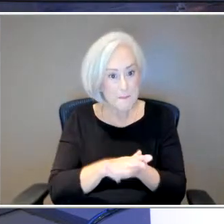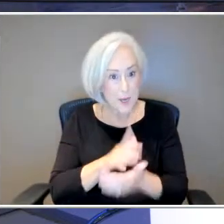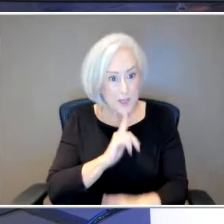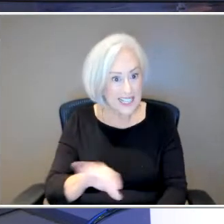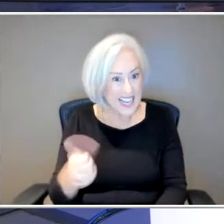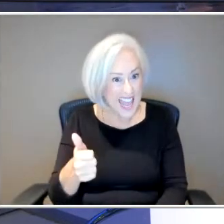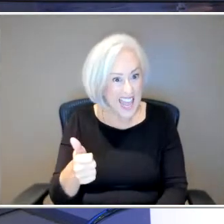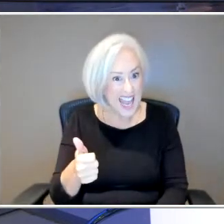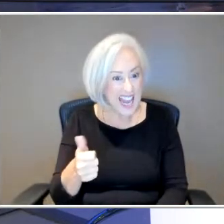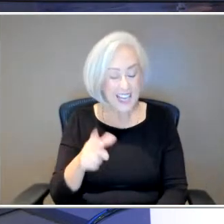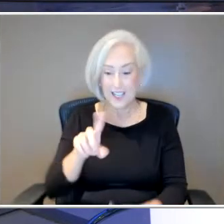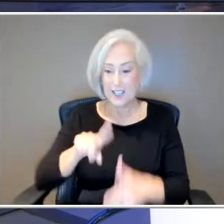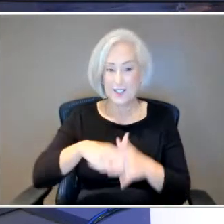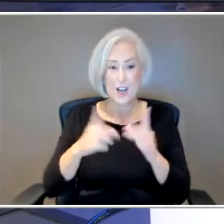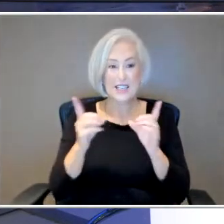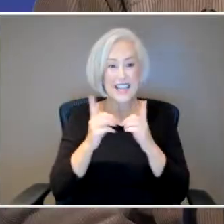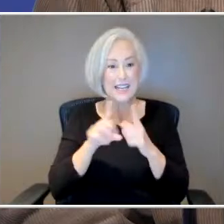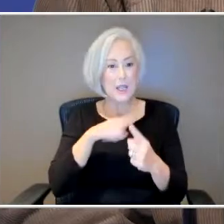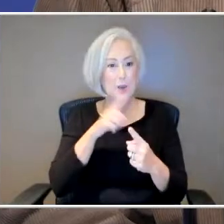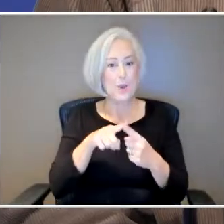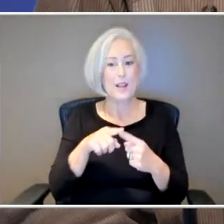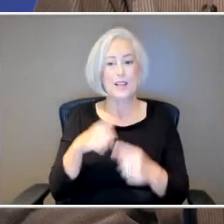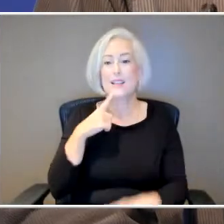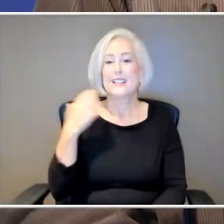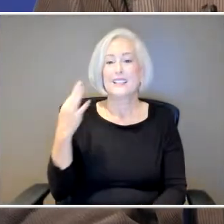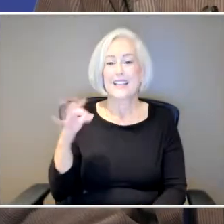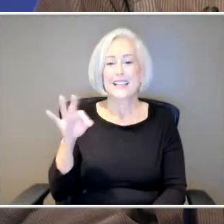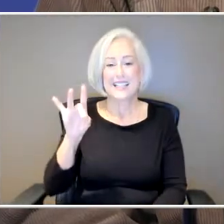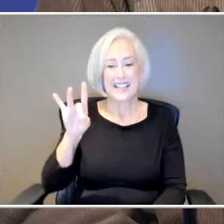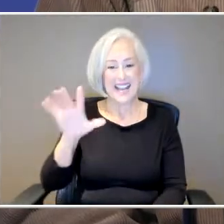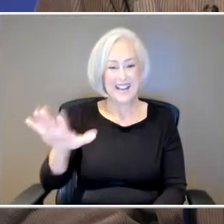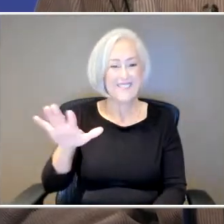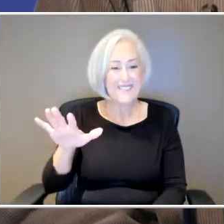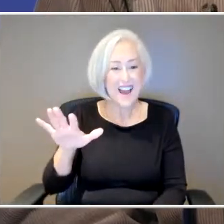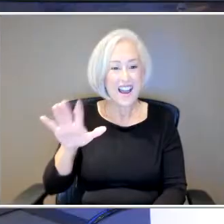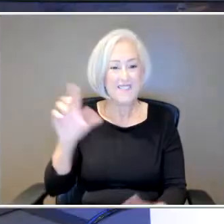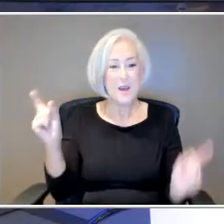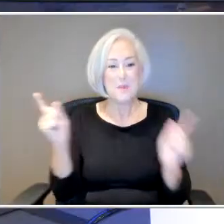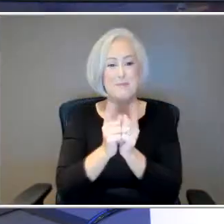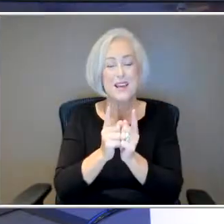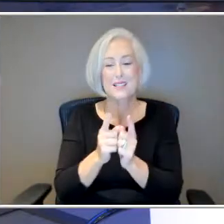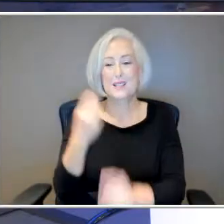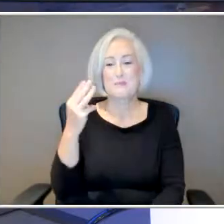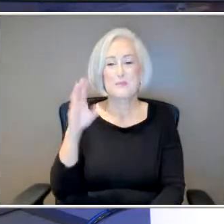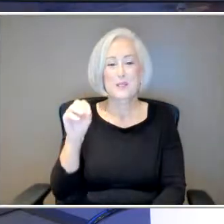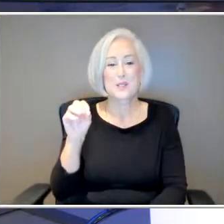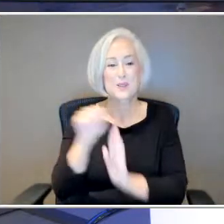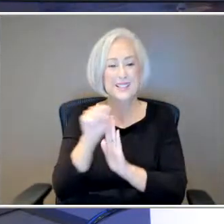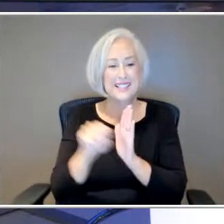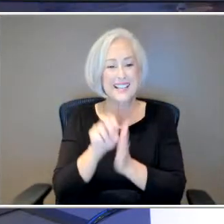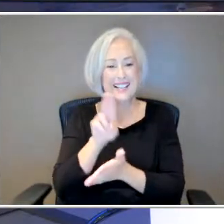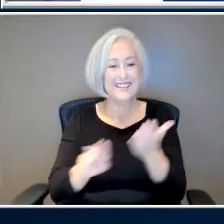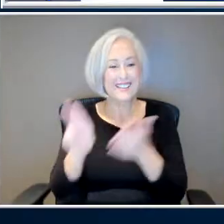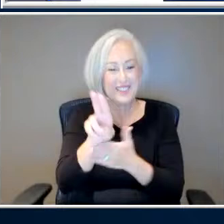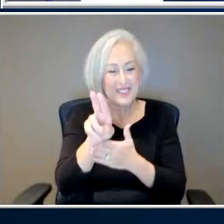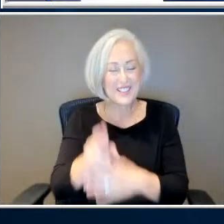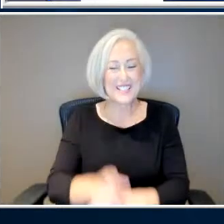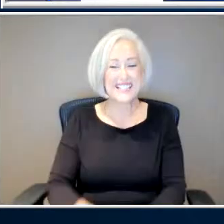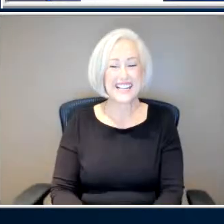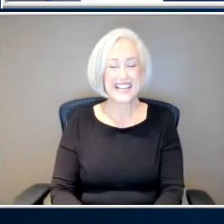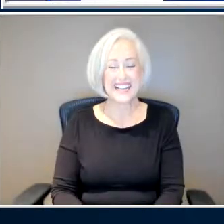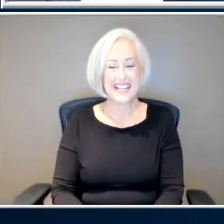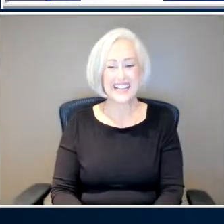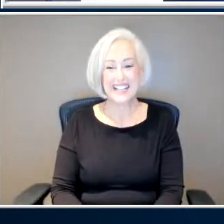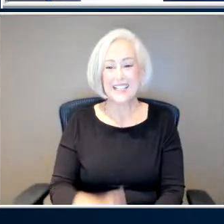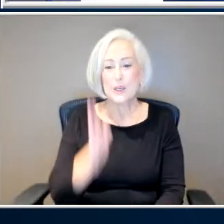dating? 1985. We met at Missouri State. Oh my gosh, that's wonderful. Yeah. Well, we'll get to your story in a bit. And we also are thrilled